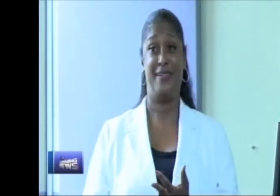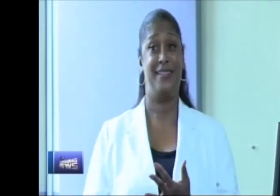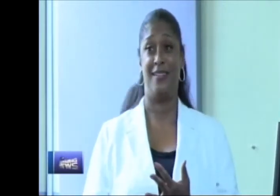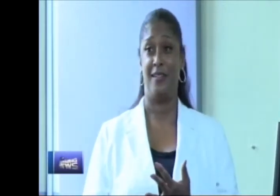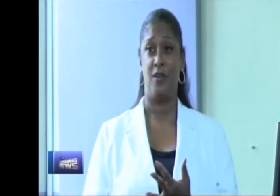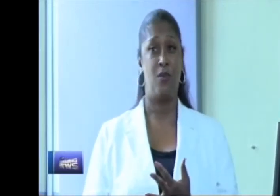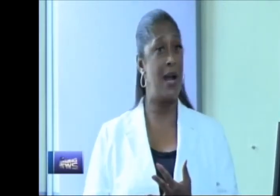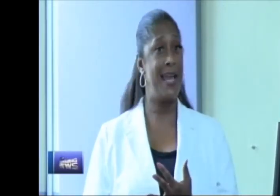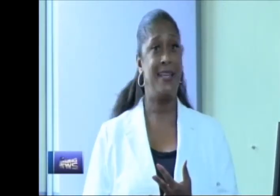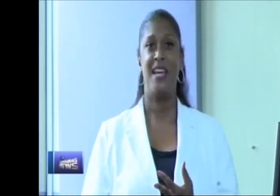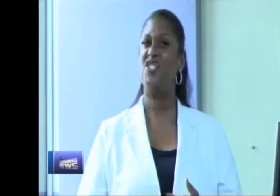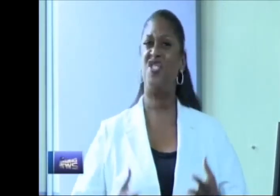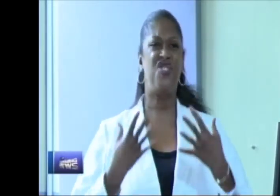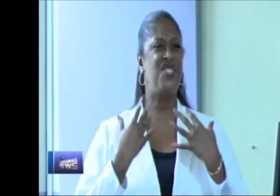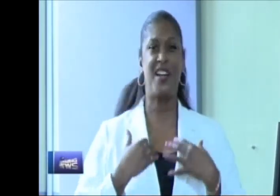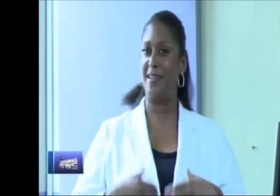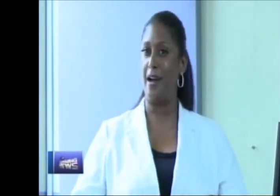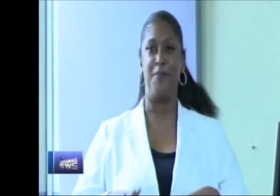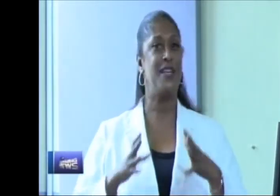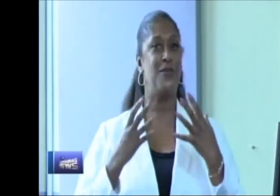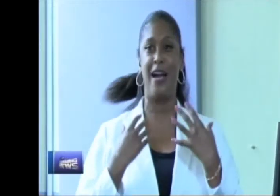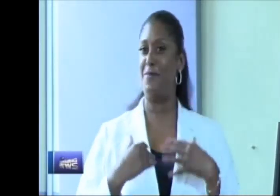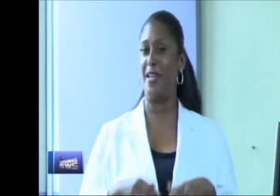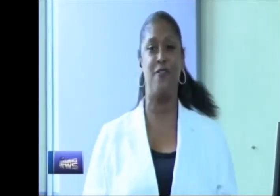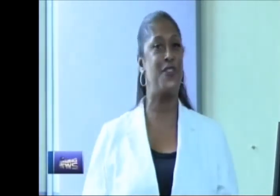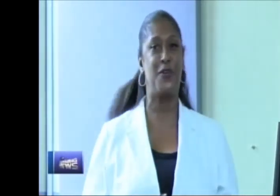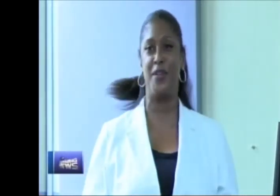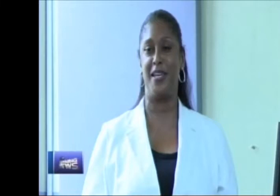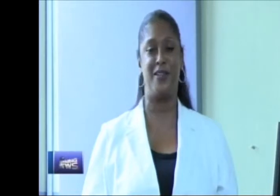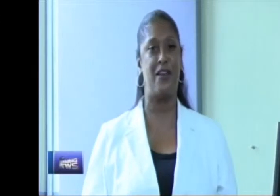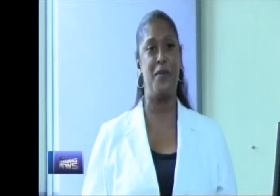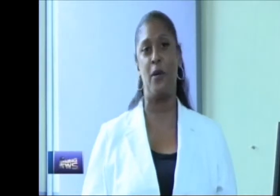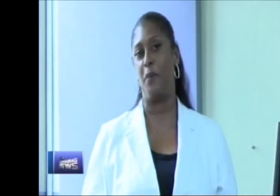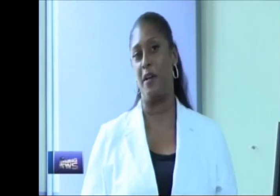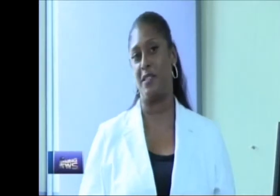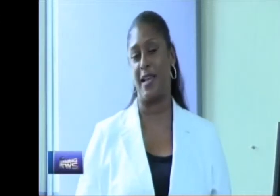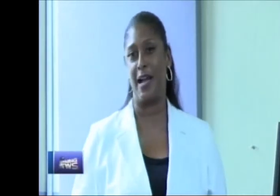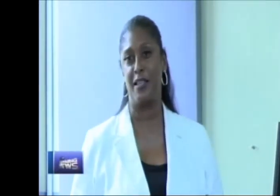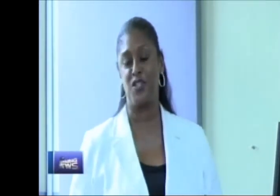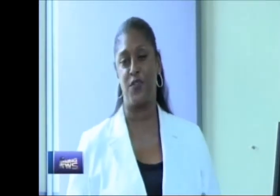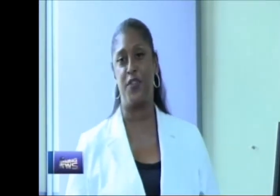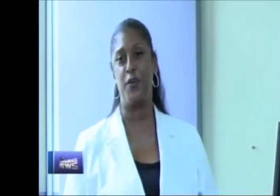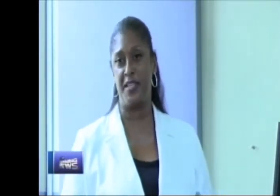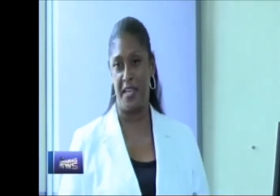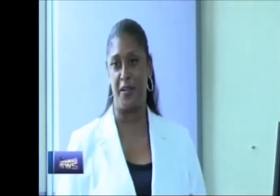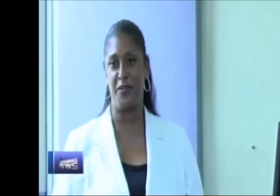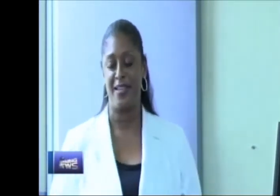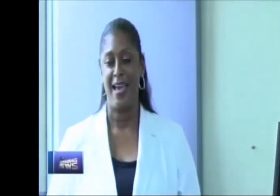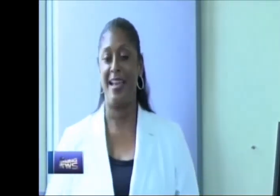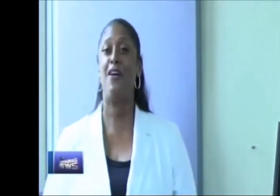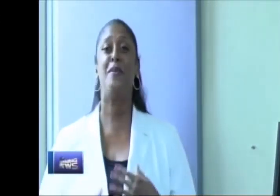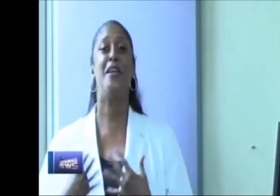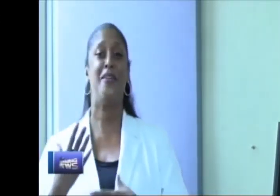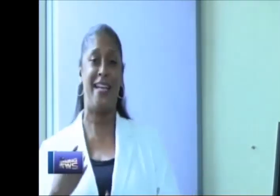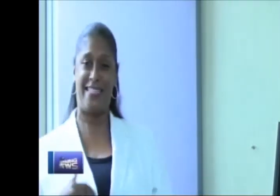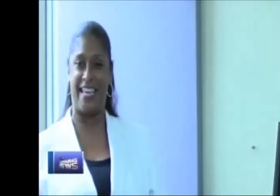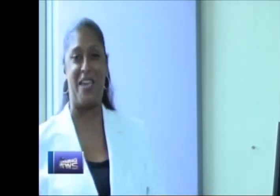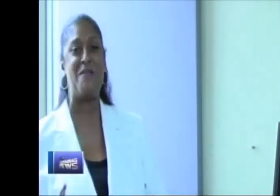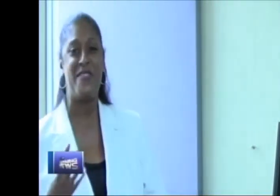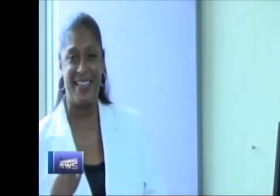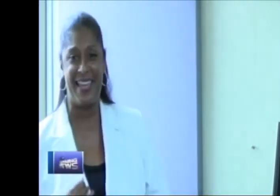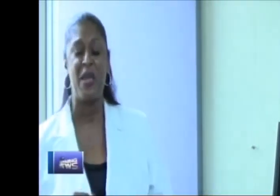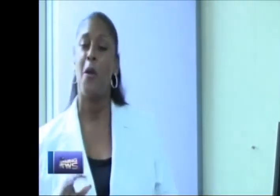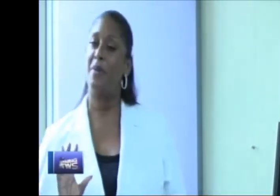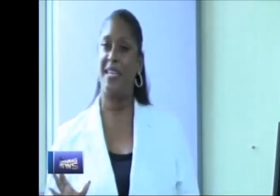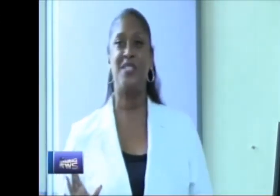up, right? Just suck it up. That's what I've been hearing for 30 years. I've been a psychologist for 30 years, and I've been hearing that